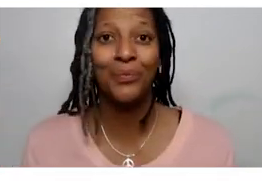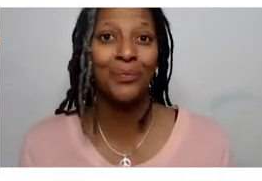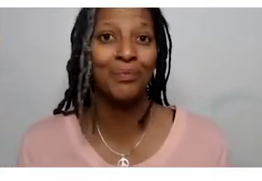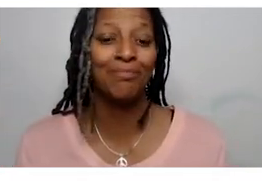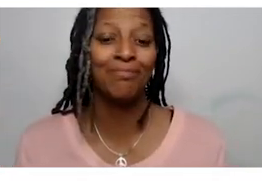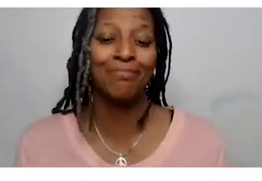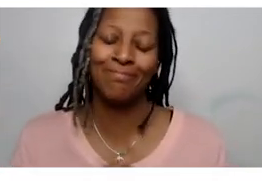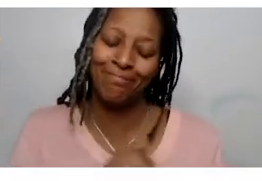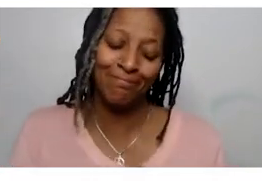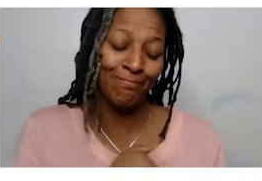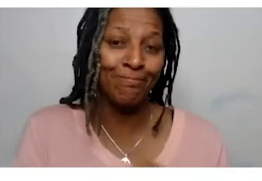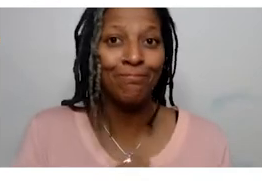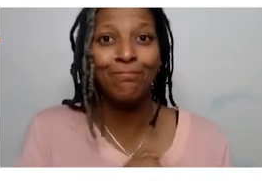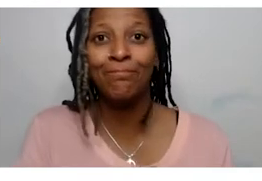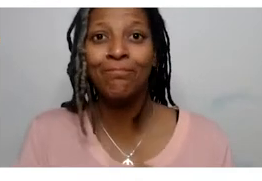I'm sorry.